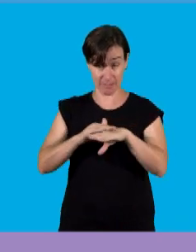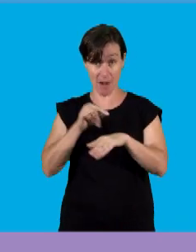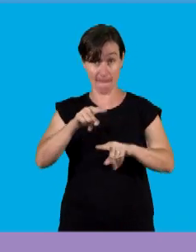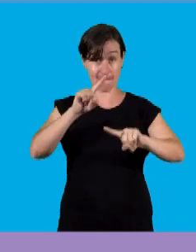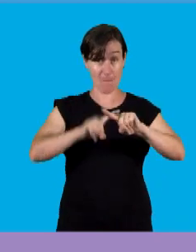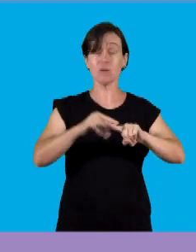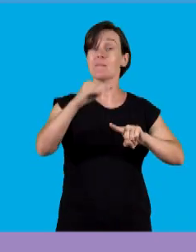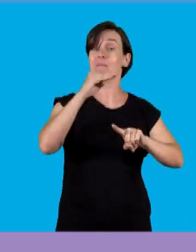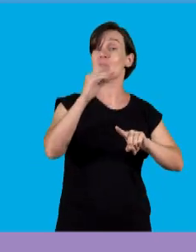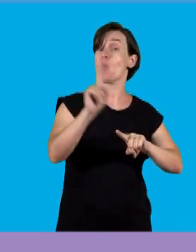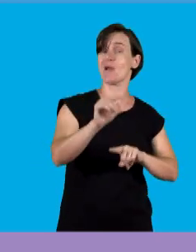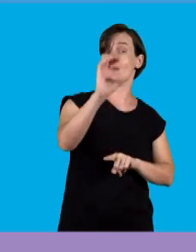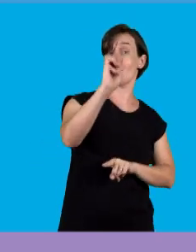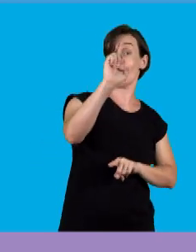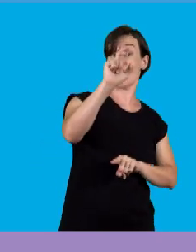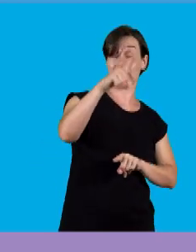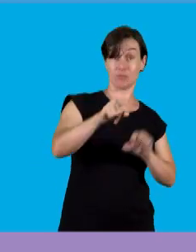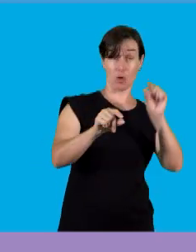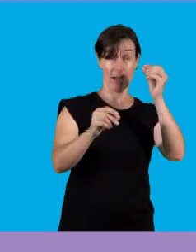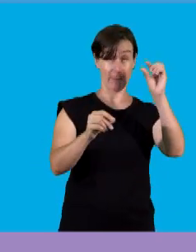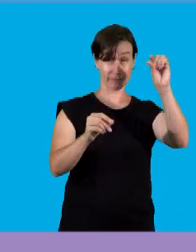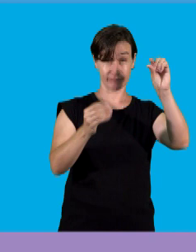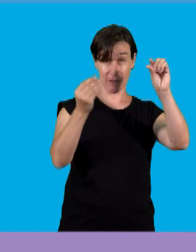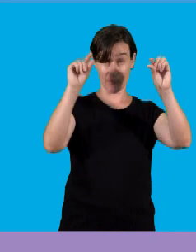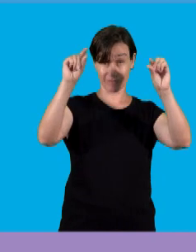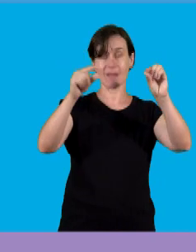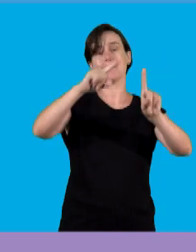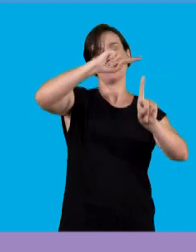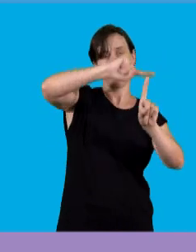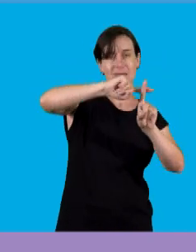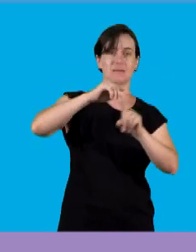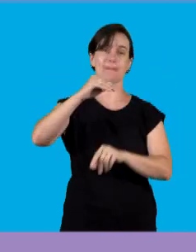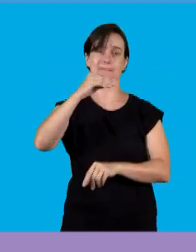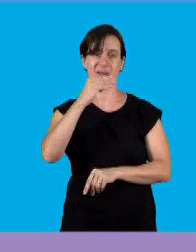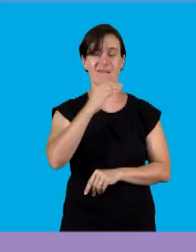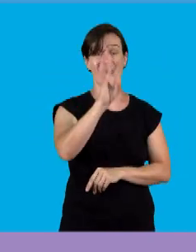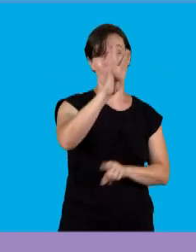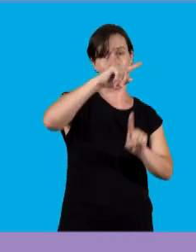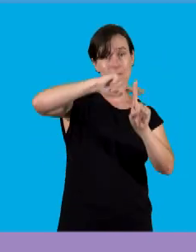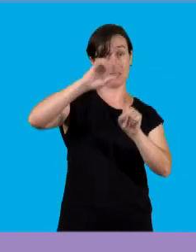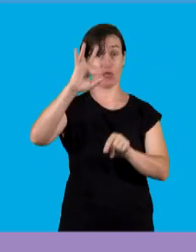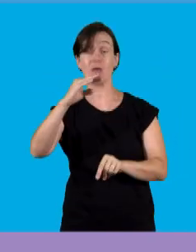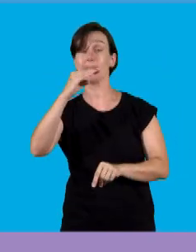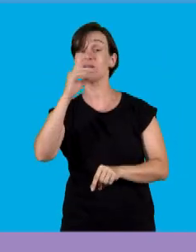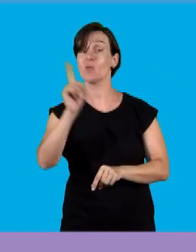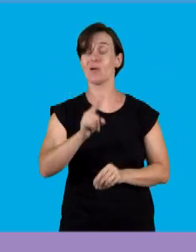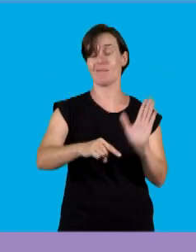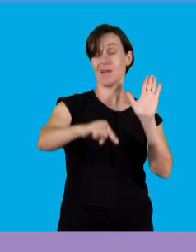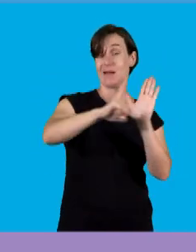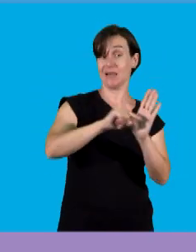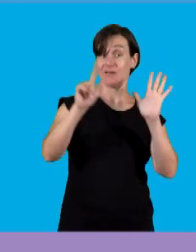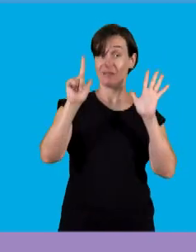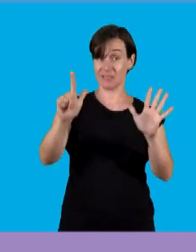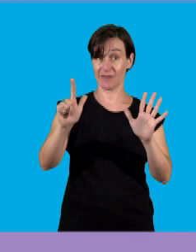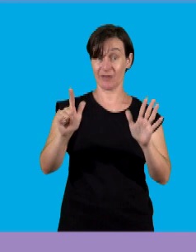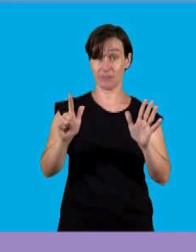know that we are going to add those exponents. So that is going to be our 4 plus our 3, and in the end, that's going to give us